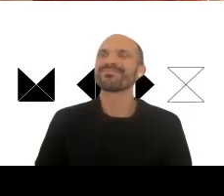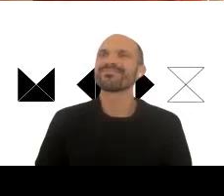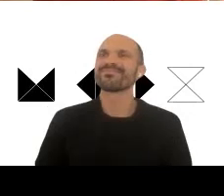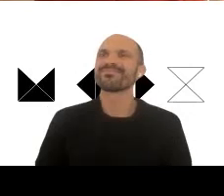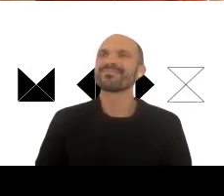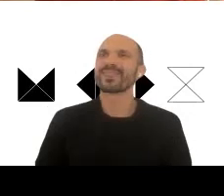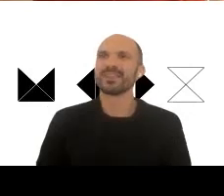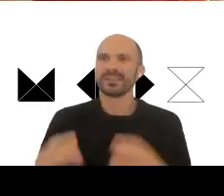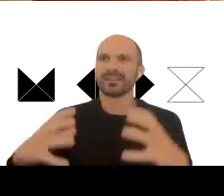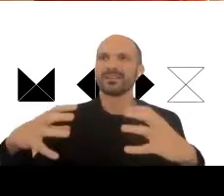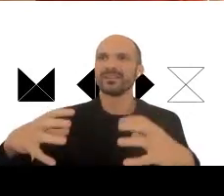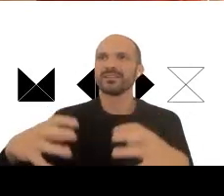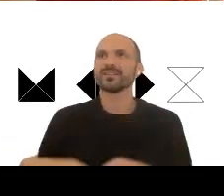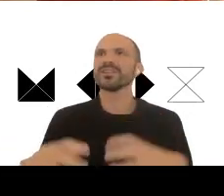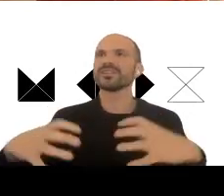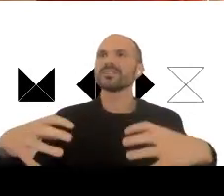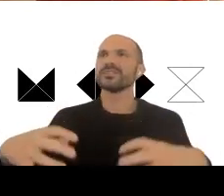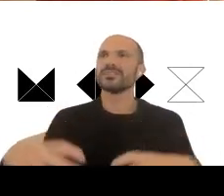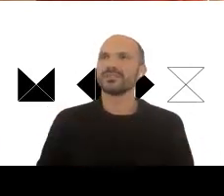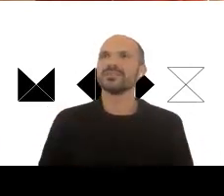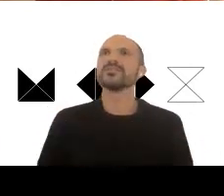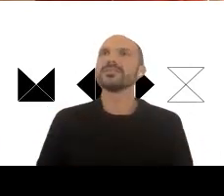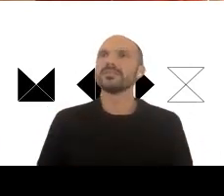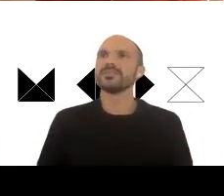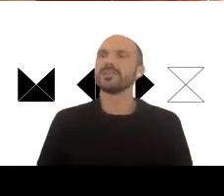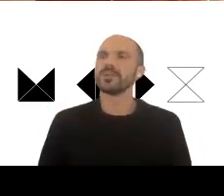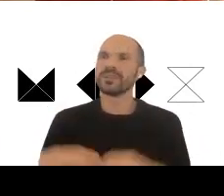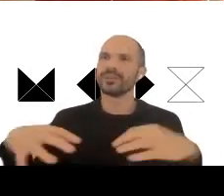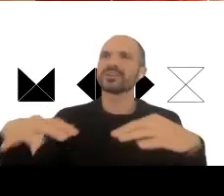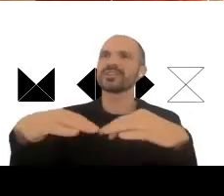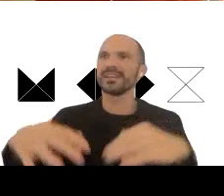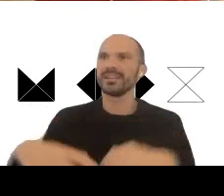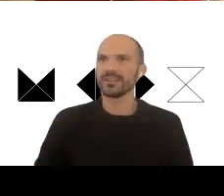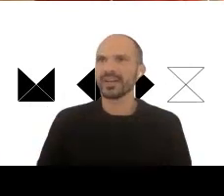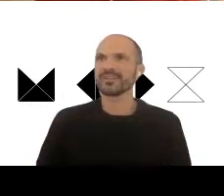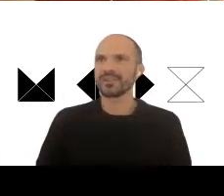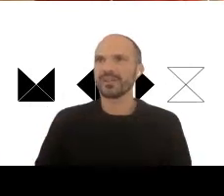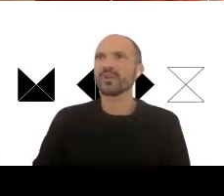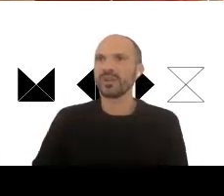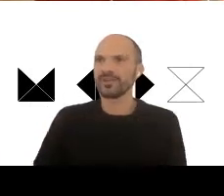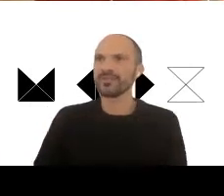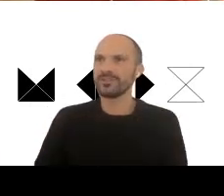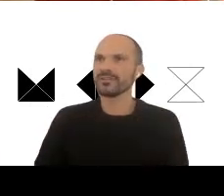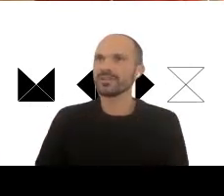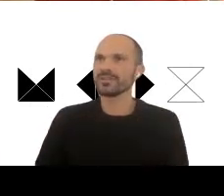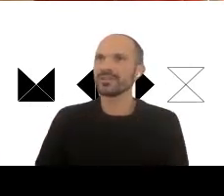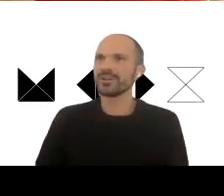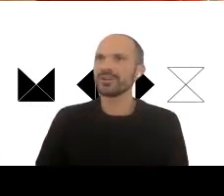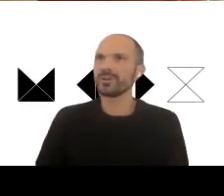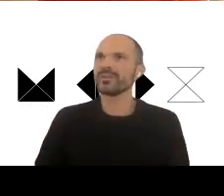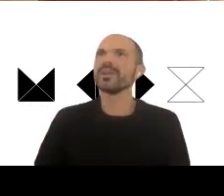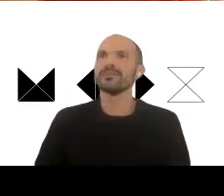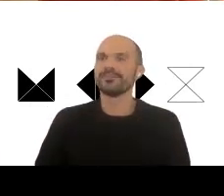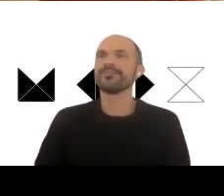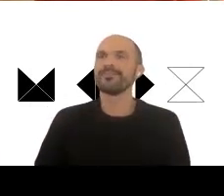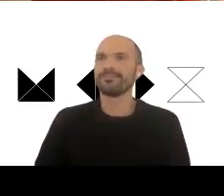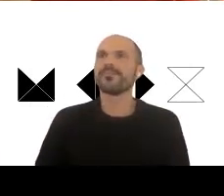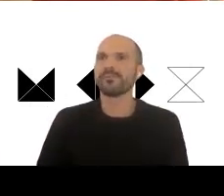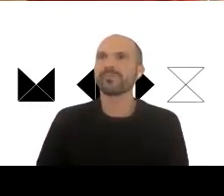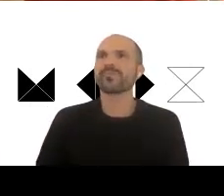and where people change. You mean the site, the kind of site coordination? Is that what you're talking about?